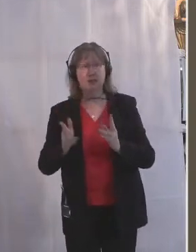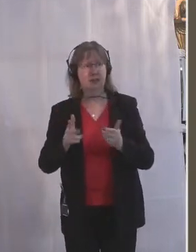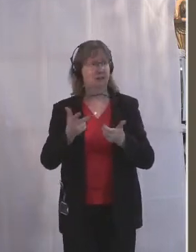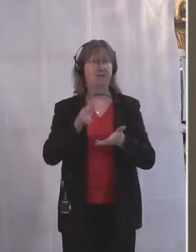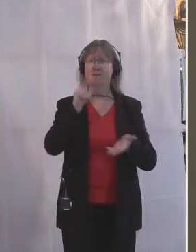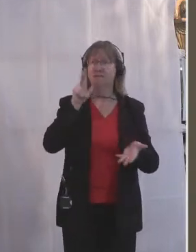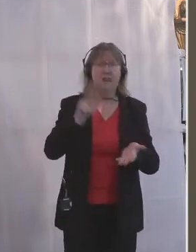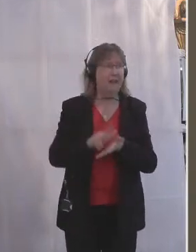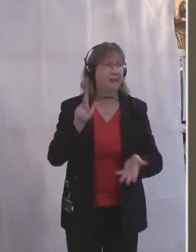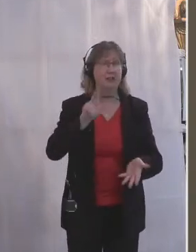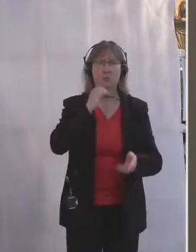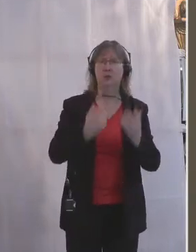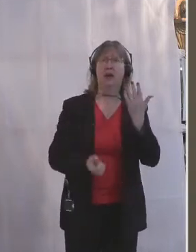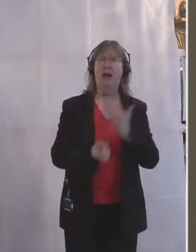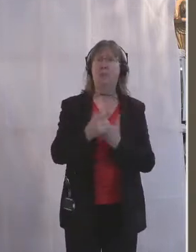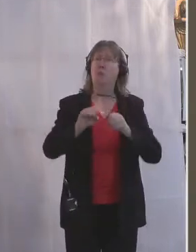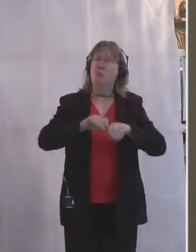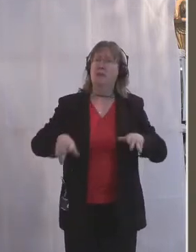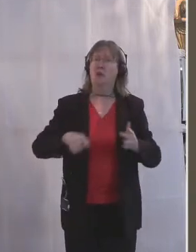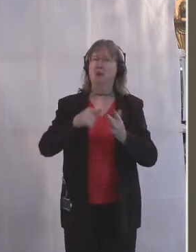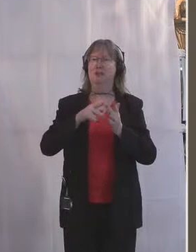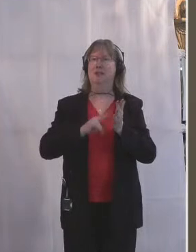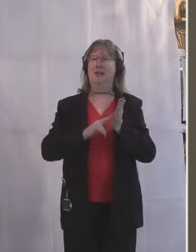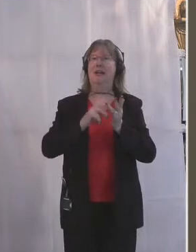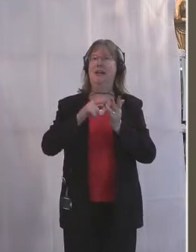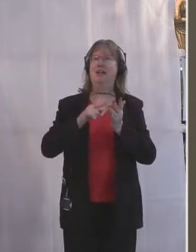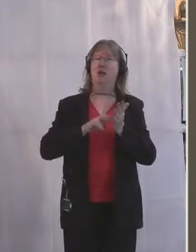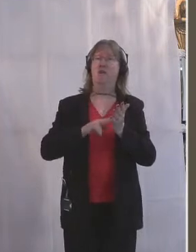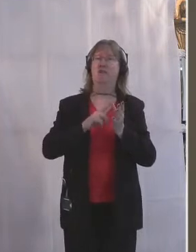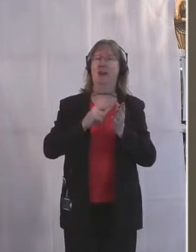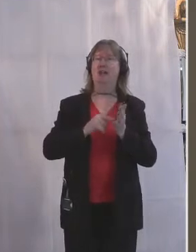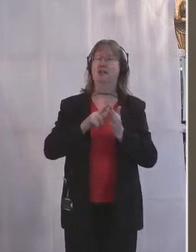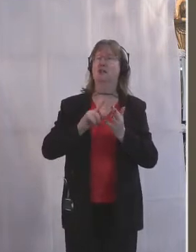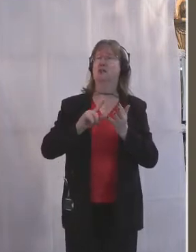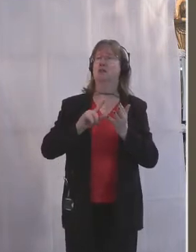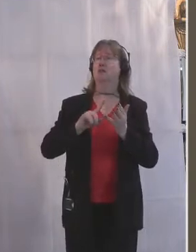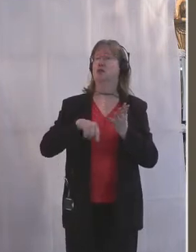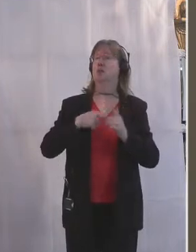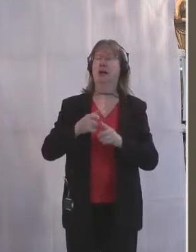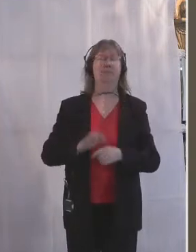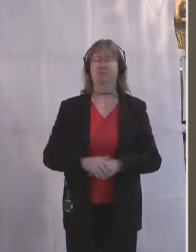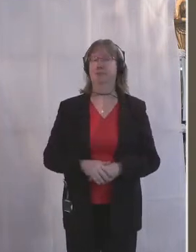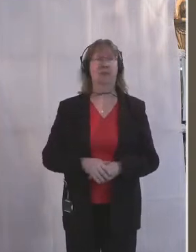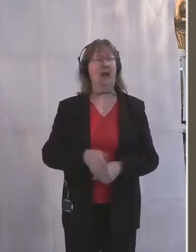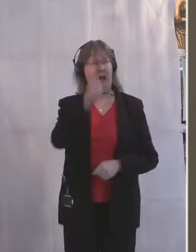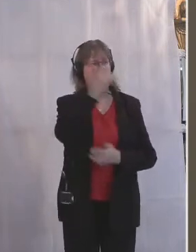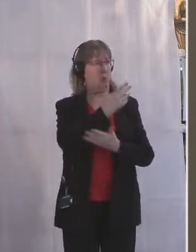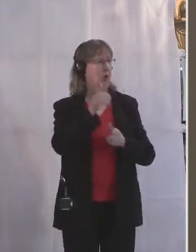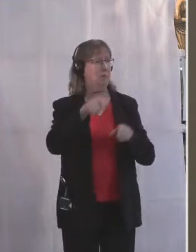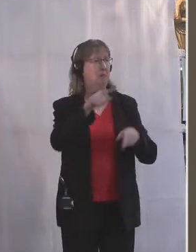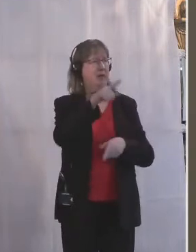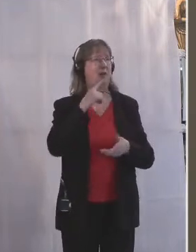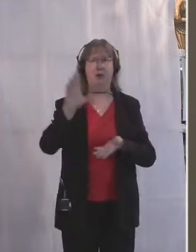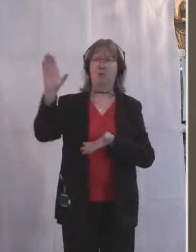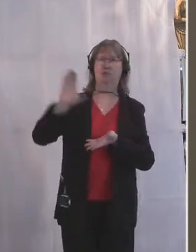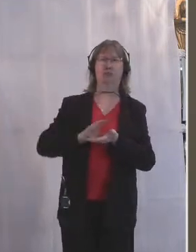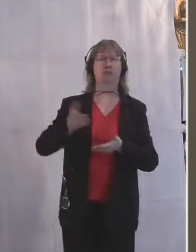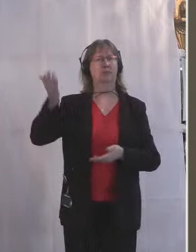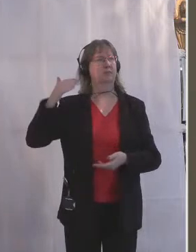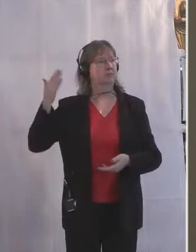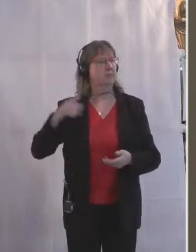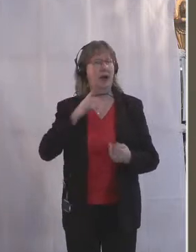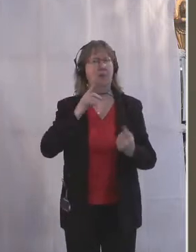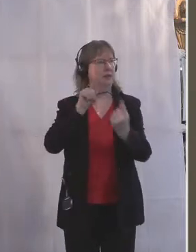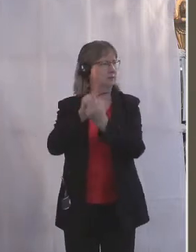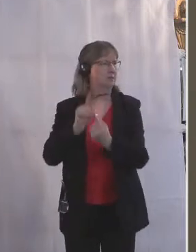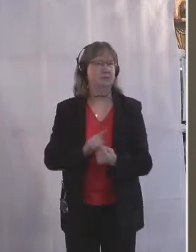happened without Innovate UK championing us. And I know there's lots of awardees here today, and I've had the pleasure of meeting some of you. And